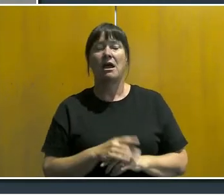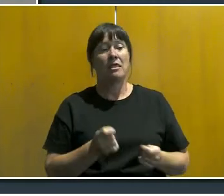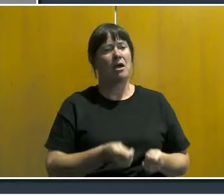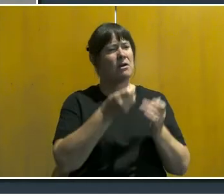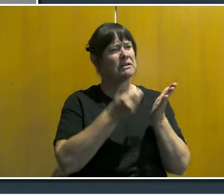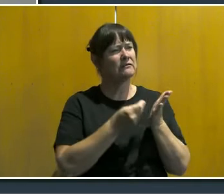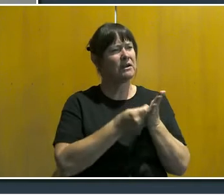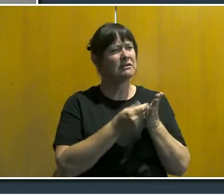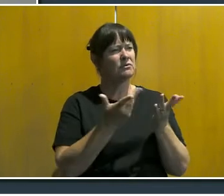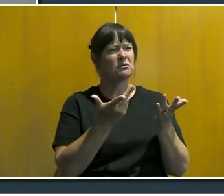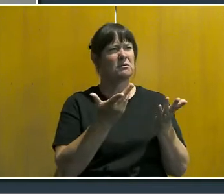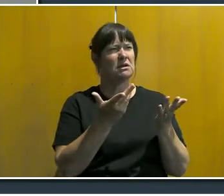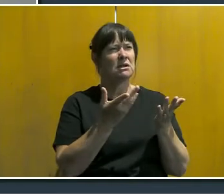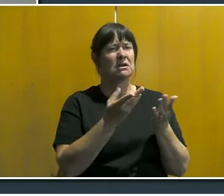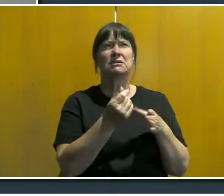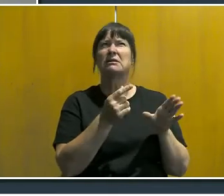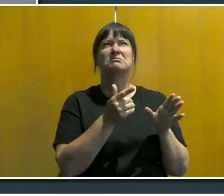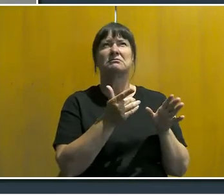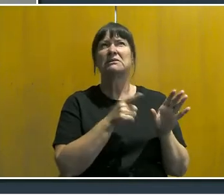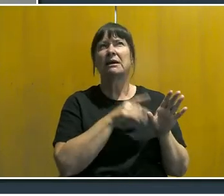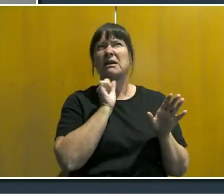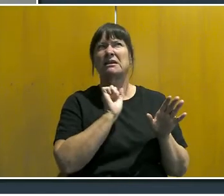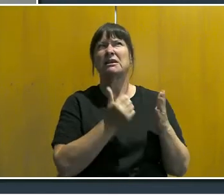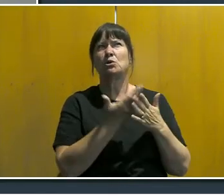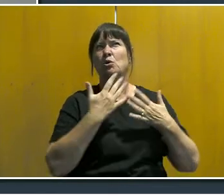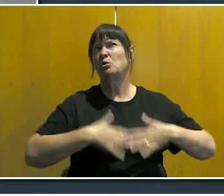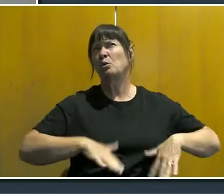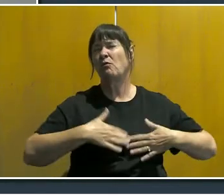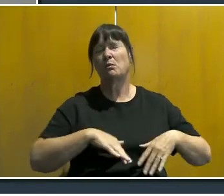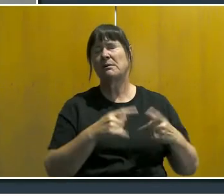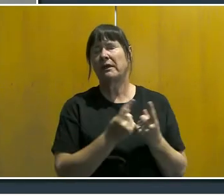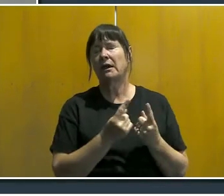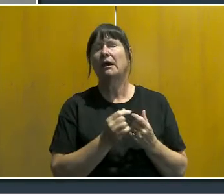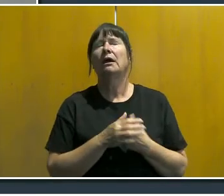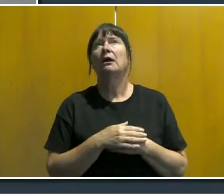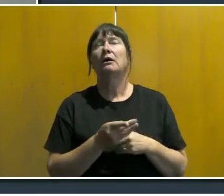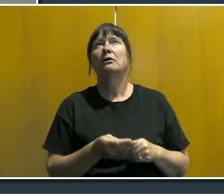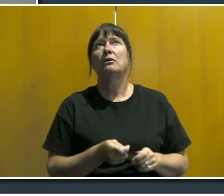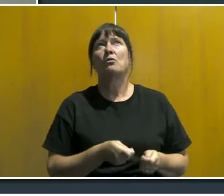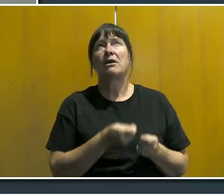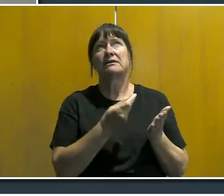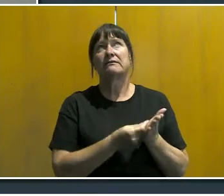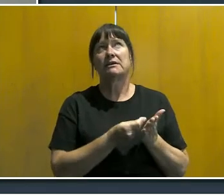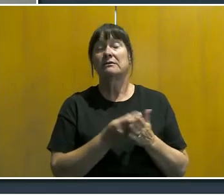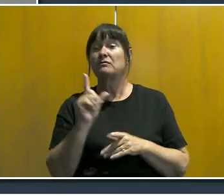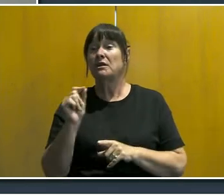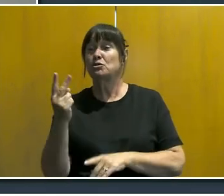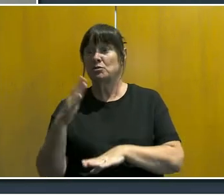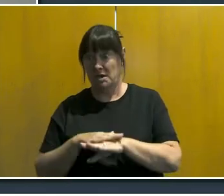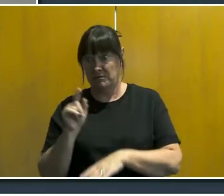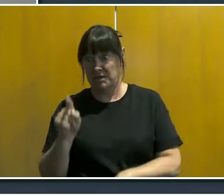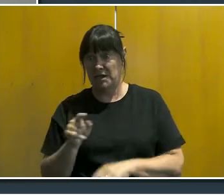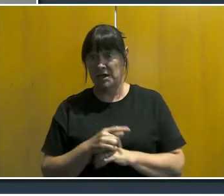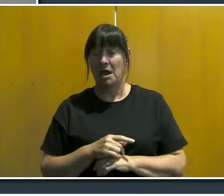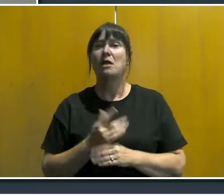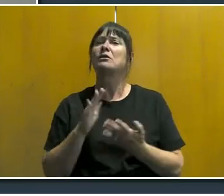some young guy's uniform, which was $1,200 or something, and so they've done that twice. And there's lots